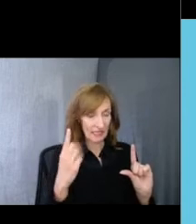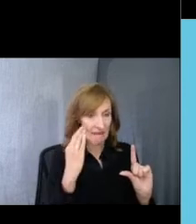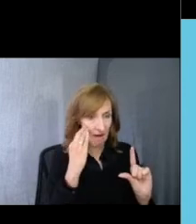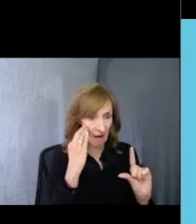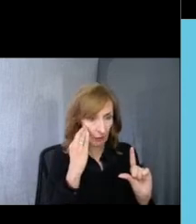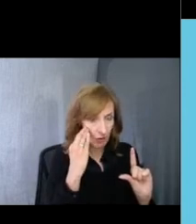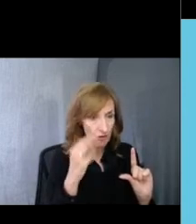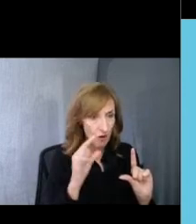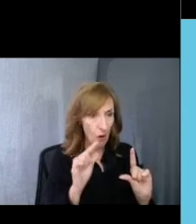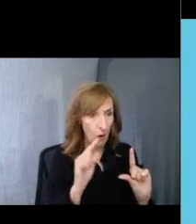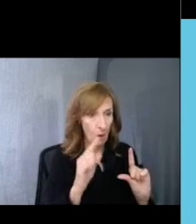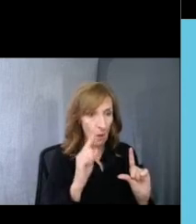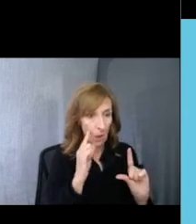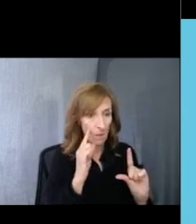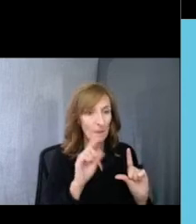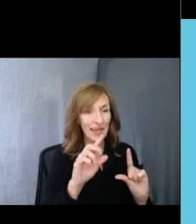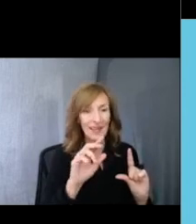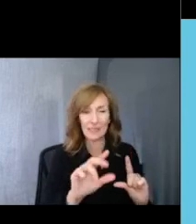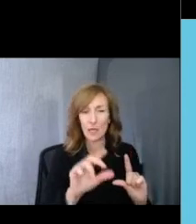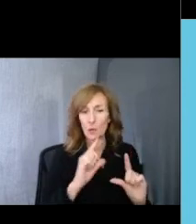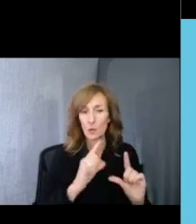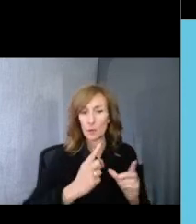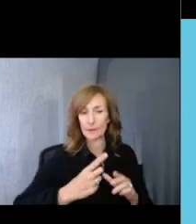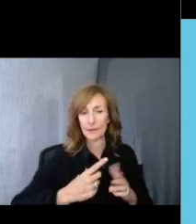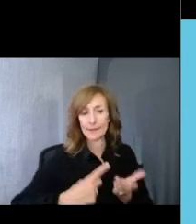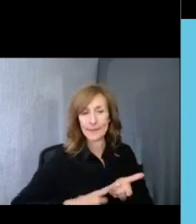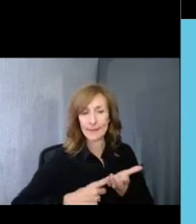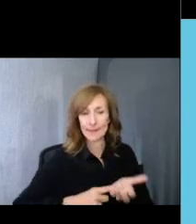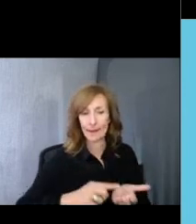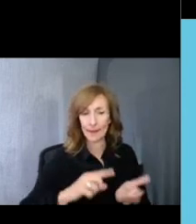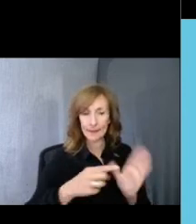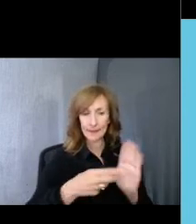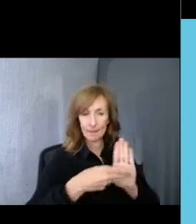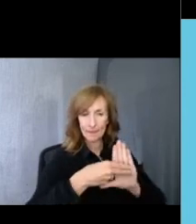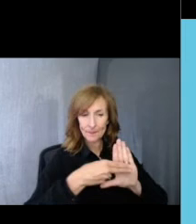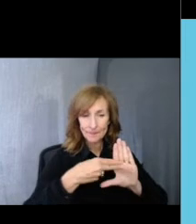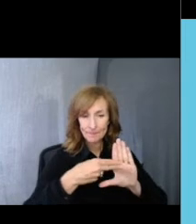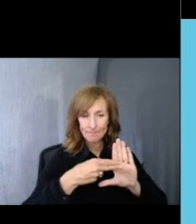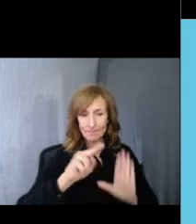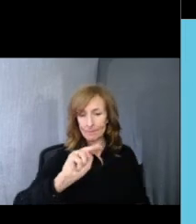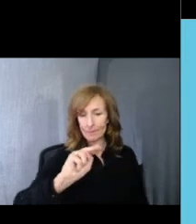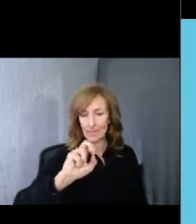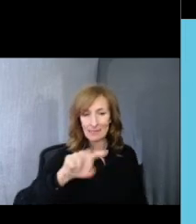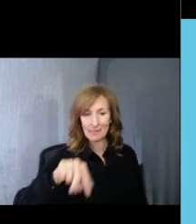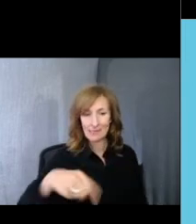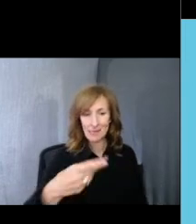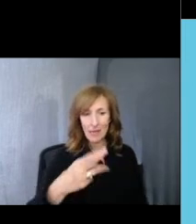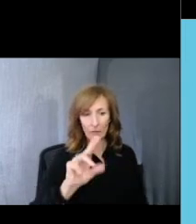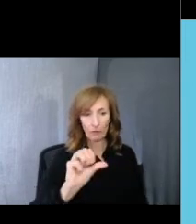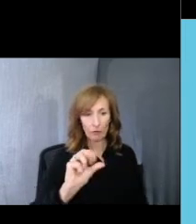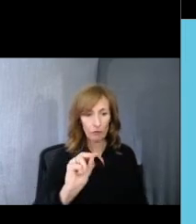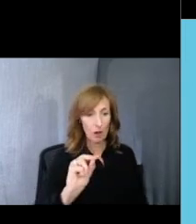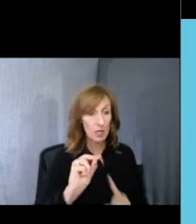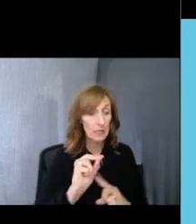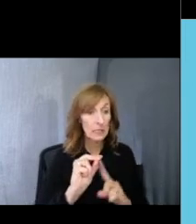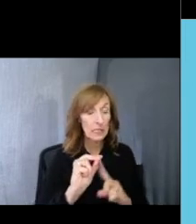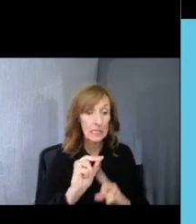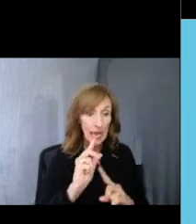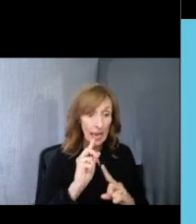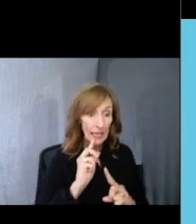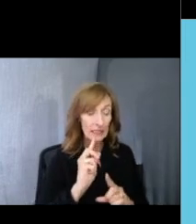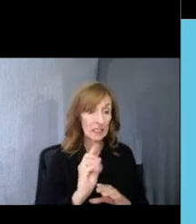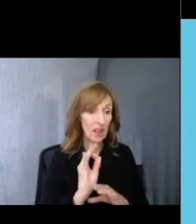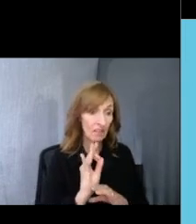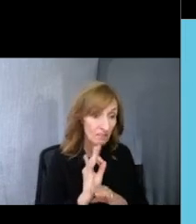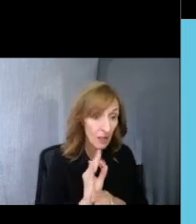talk about the nephron. And the nephron is the actual functional unit of the kidney. So your kidney is just a collection